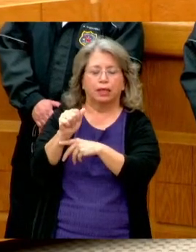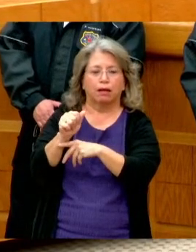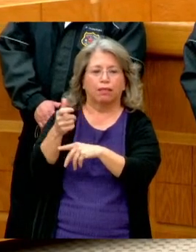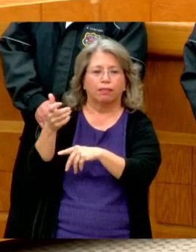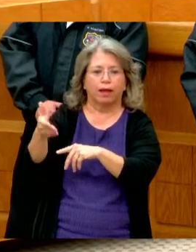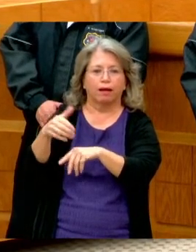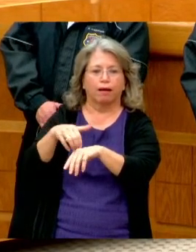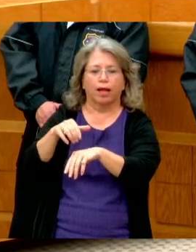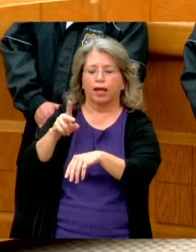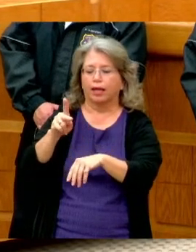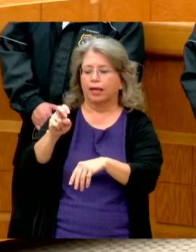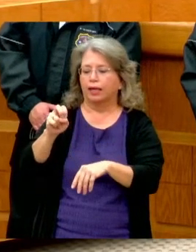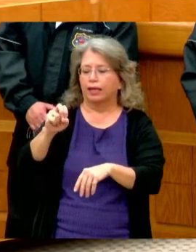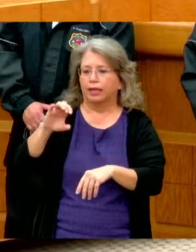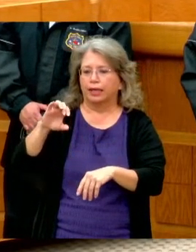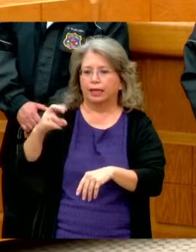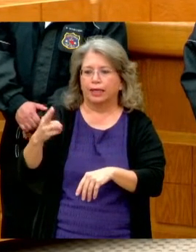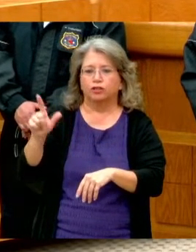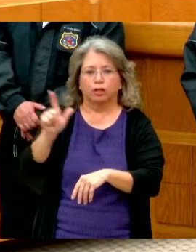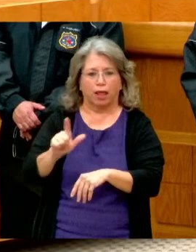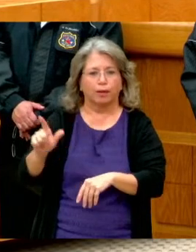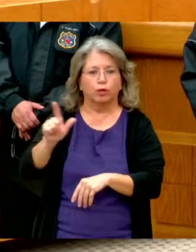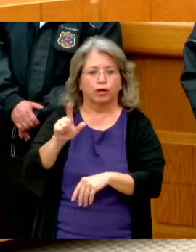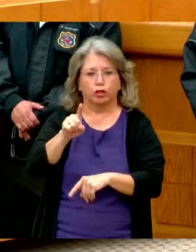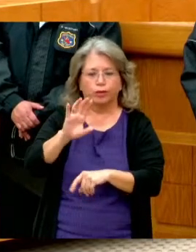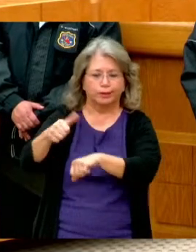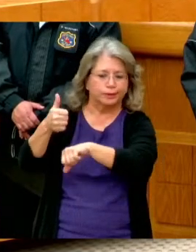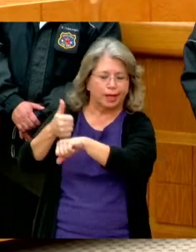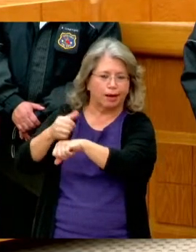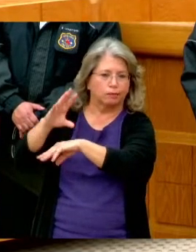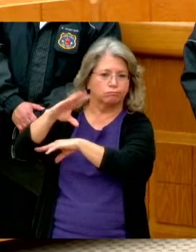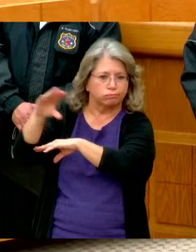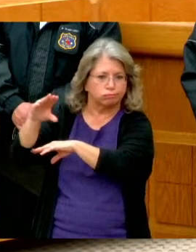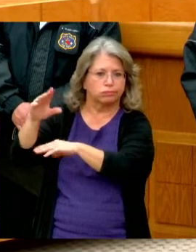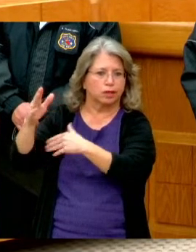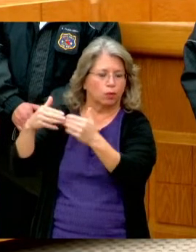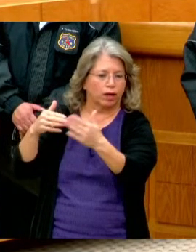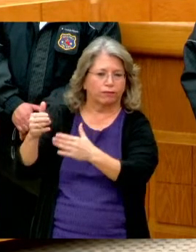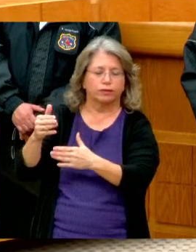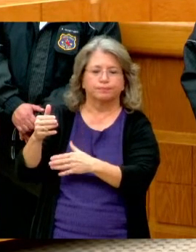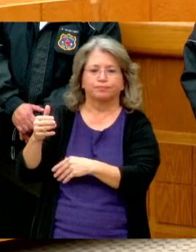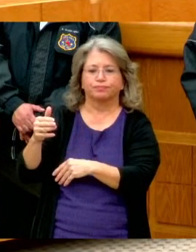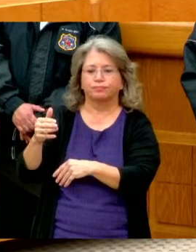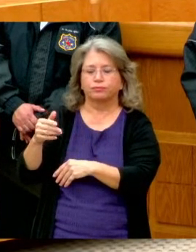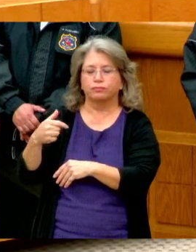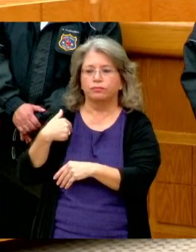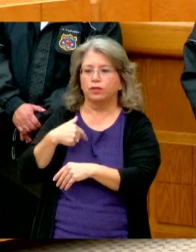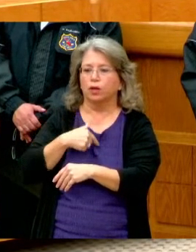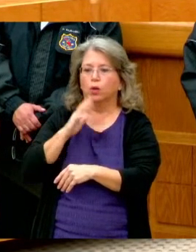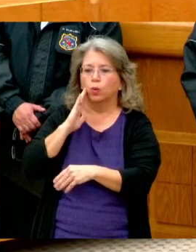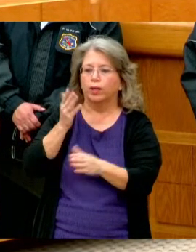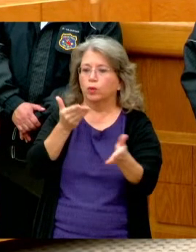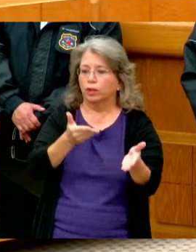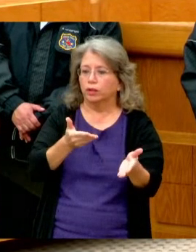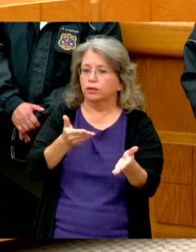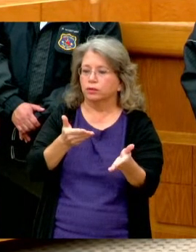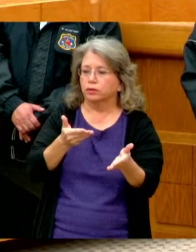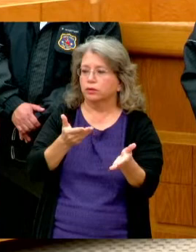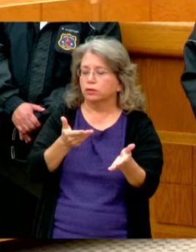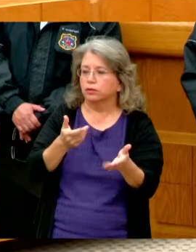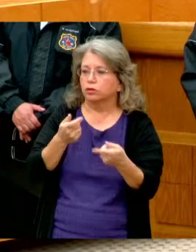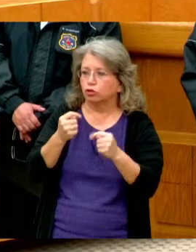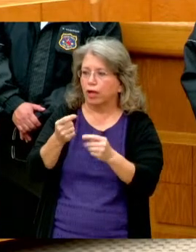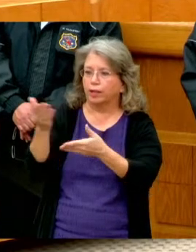interviews there, bring your equipment, work. We're also going to make accommodations to bring you onto the site with